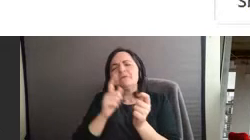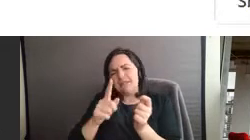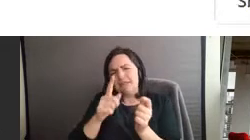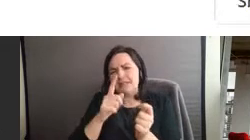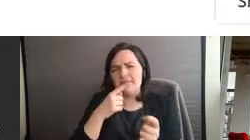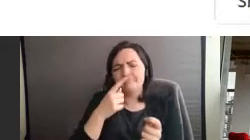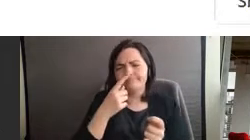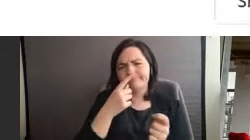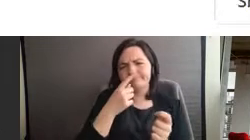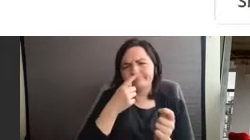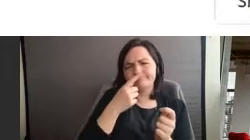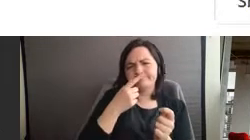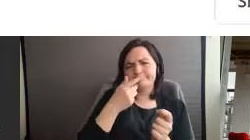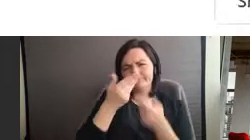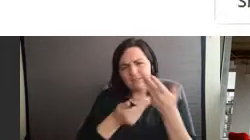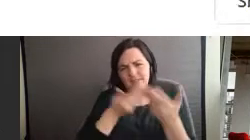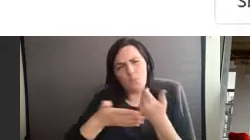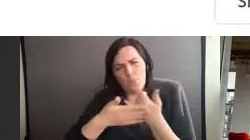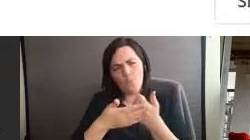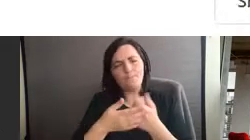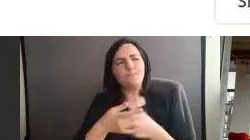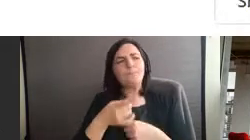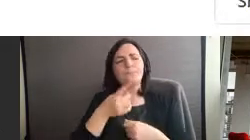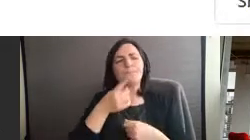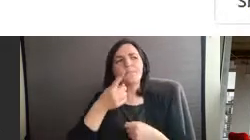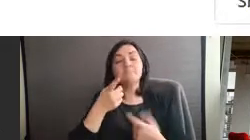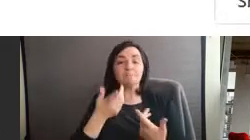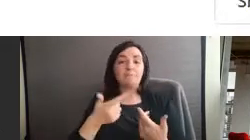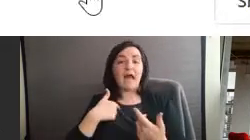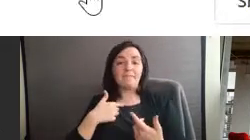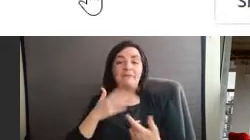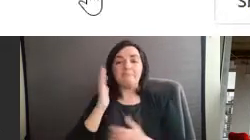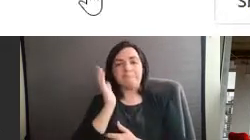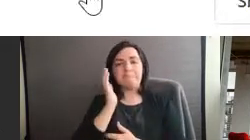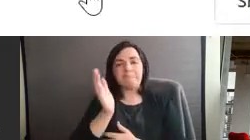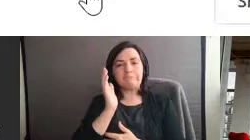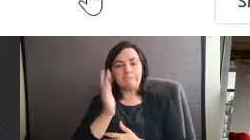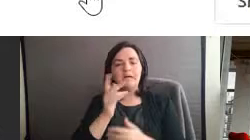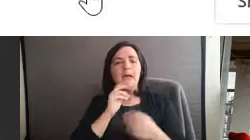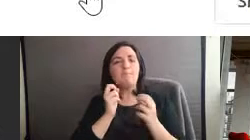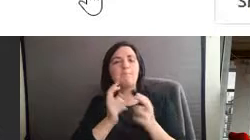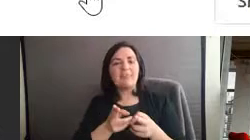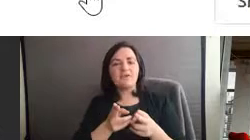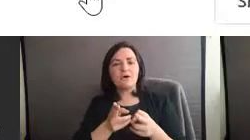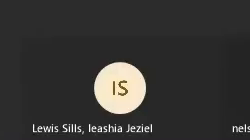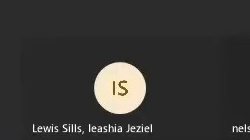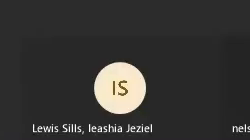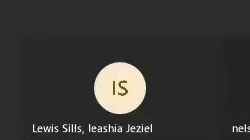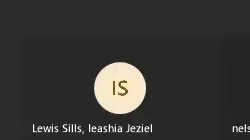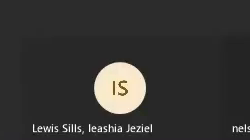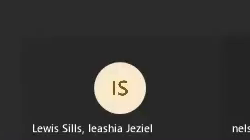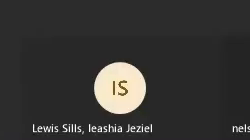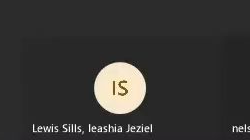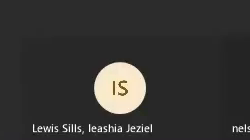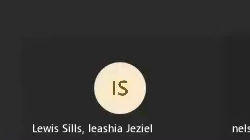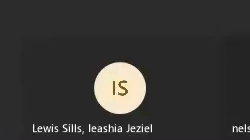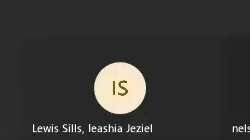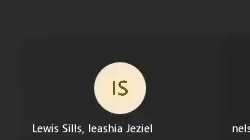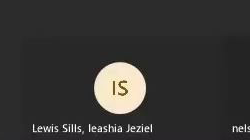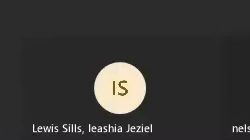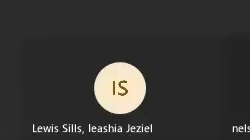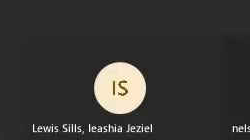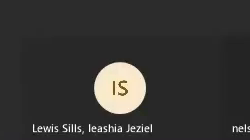back to that now and beginning to think about methodology. I've talked quite a lot about methodology. So methodology is this. So